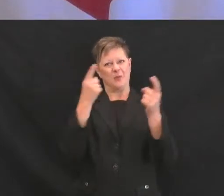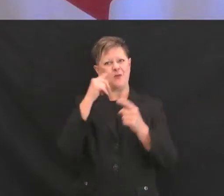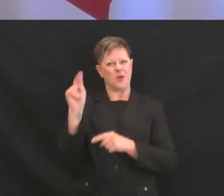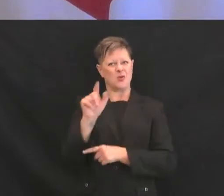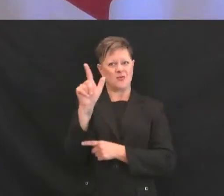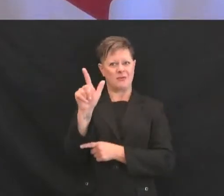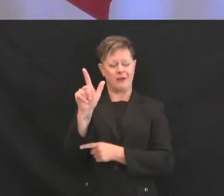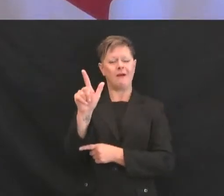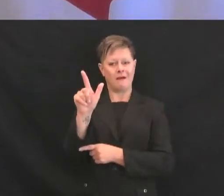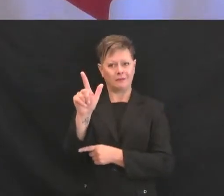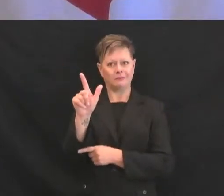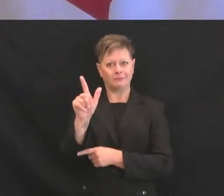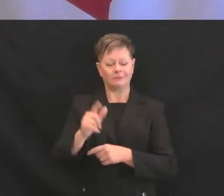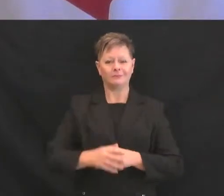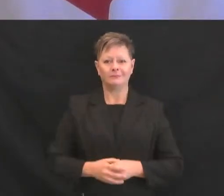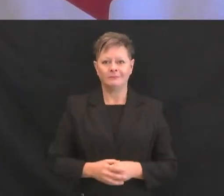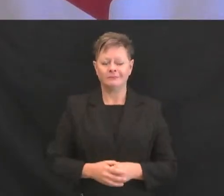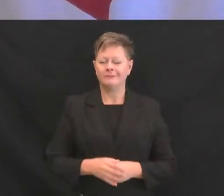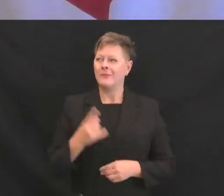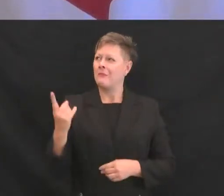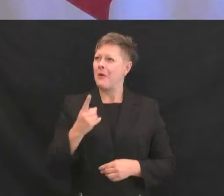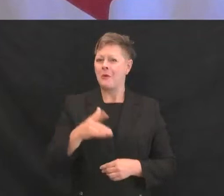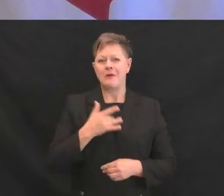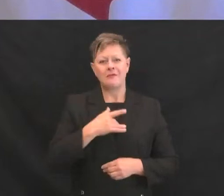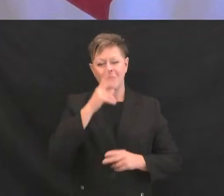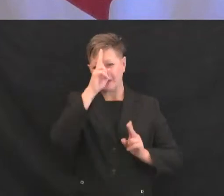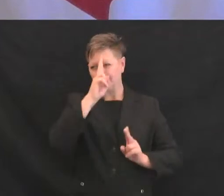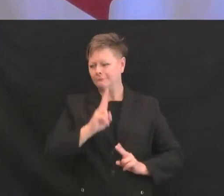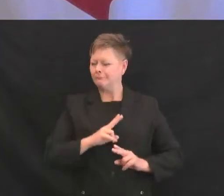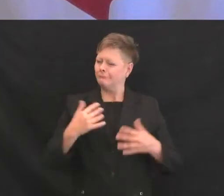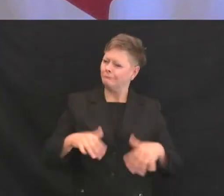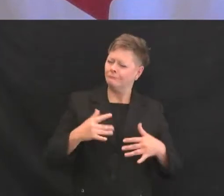Labrador. It is always an honor to recognize